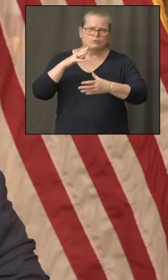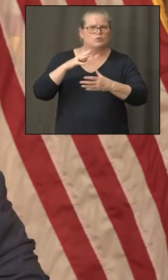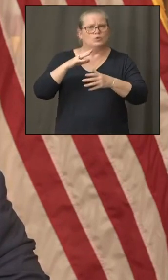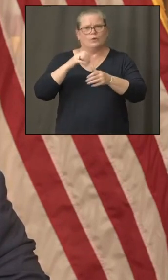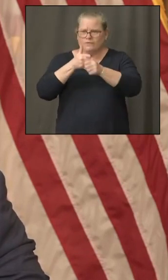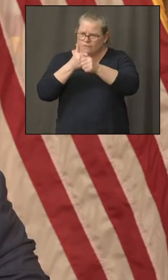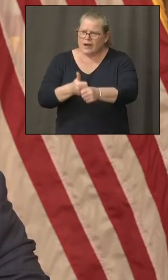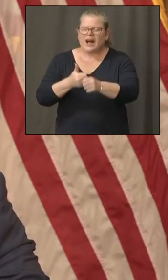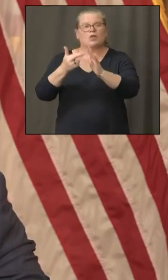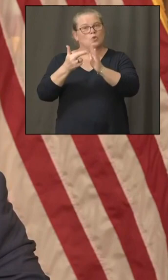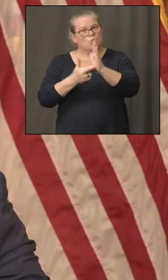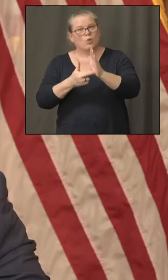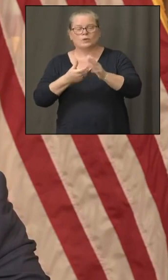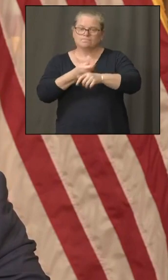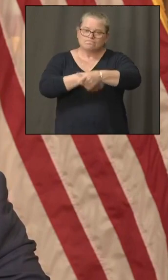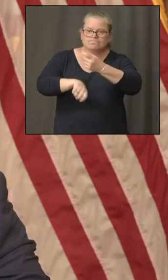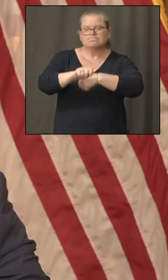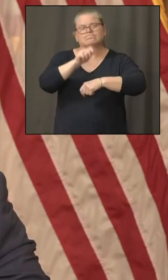data and our numbers.